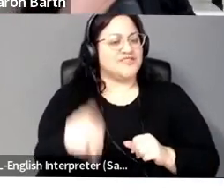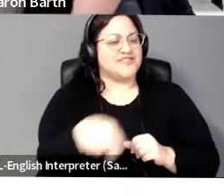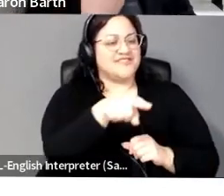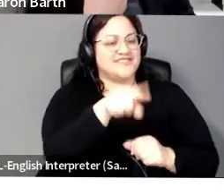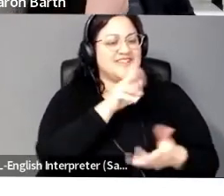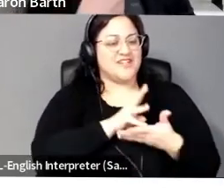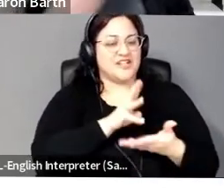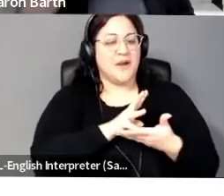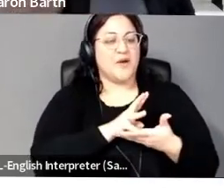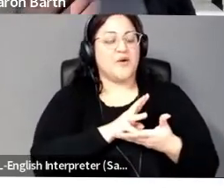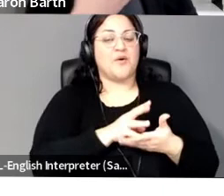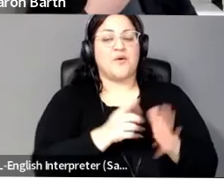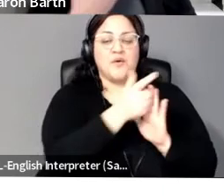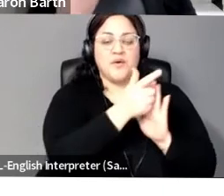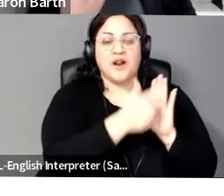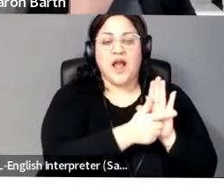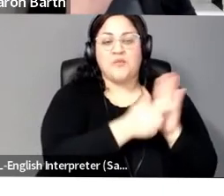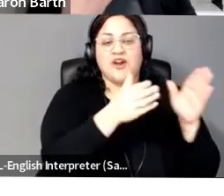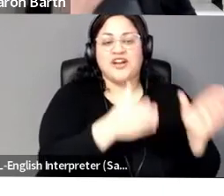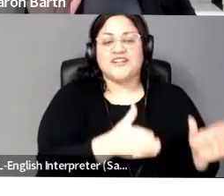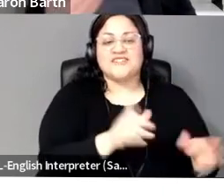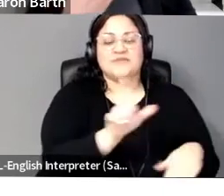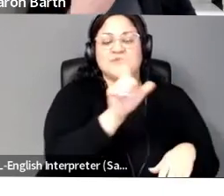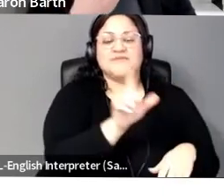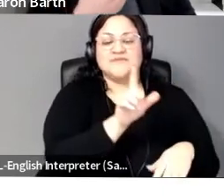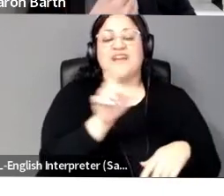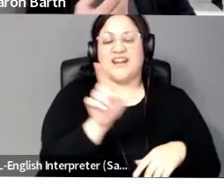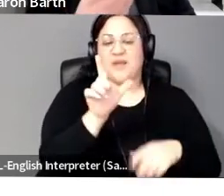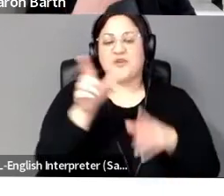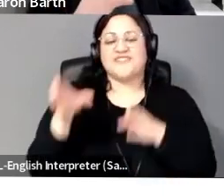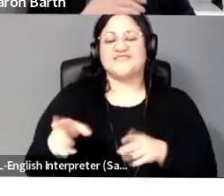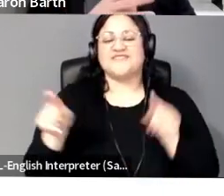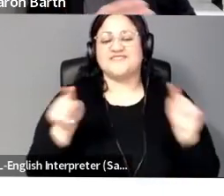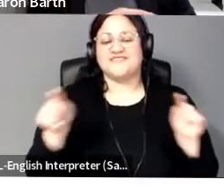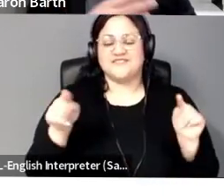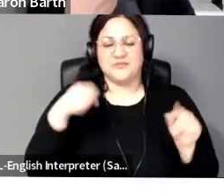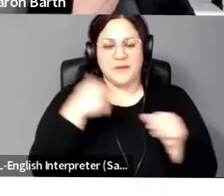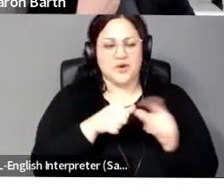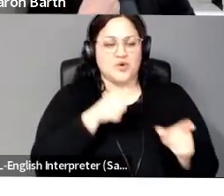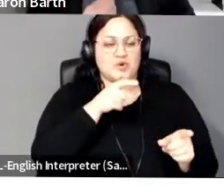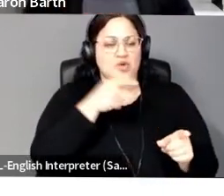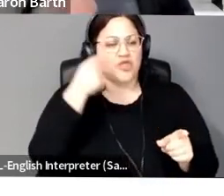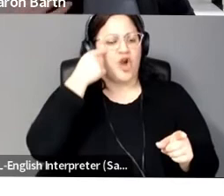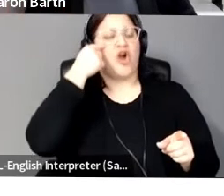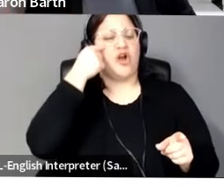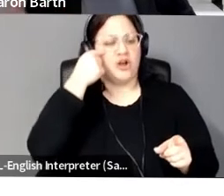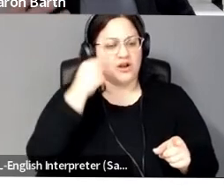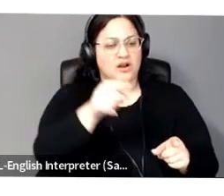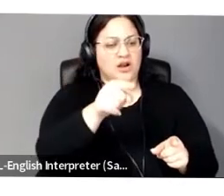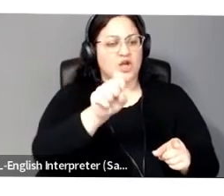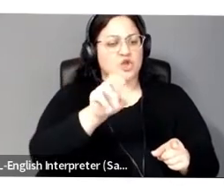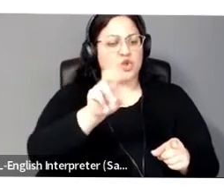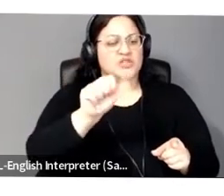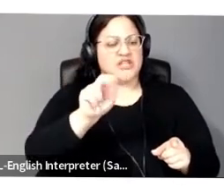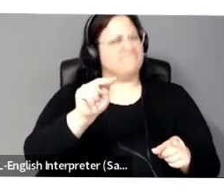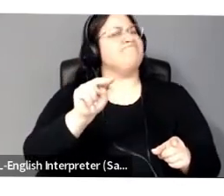who answered lawyer to this? You just think about it to yourself. You can put your, raise your hand. Yeah, okay. And who answered